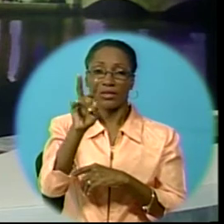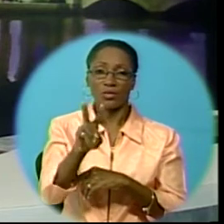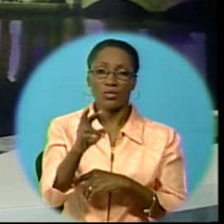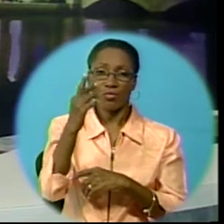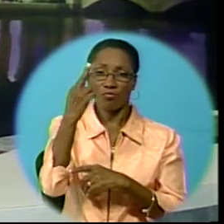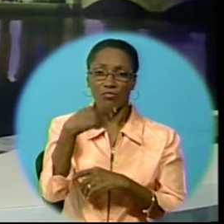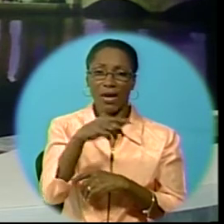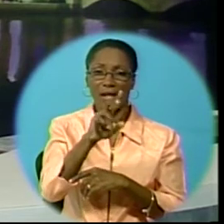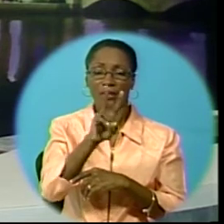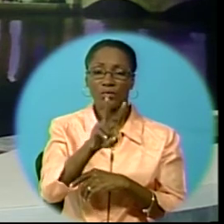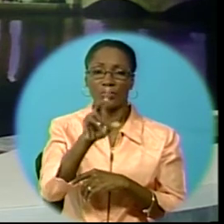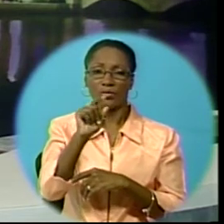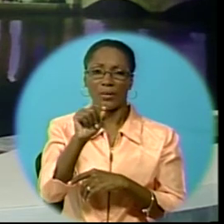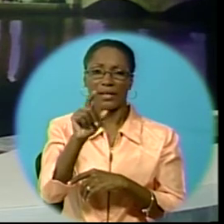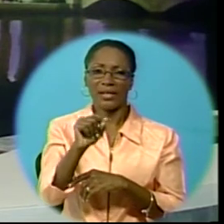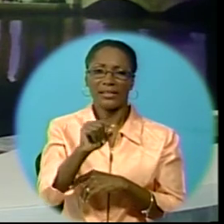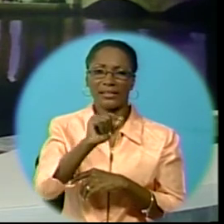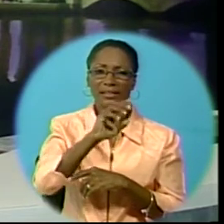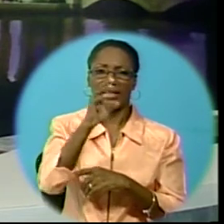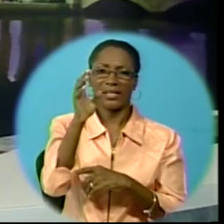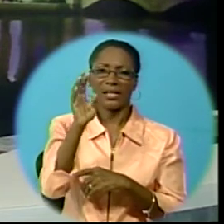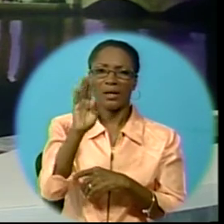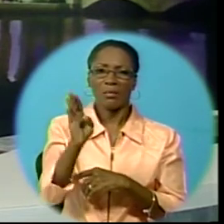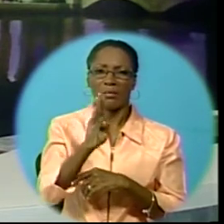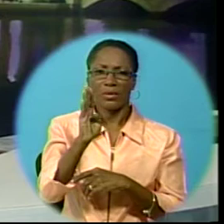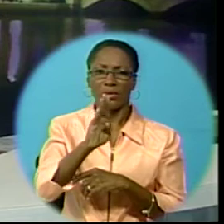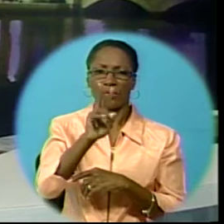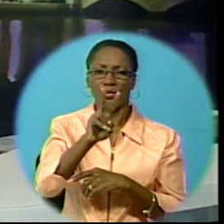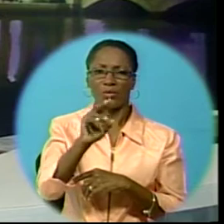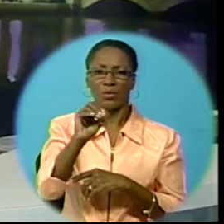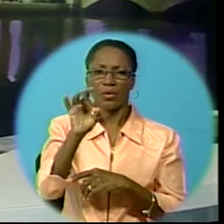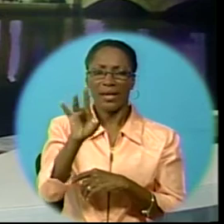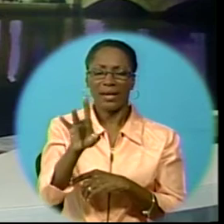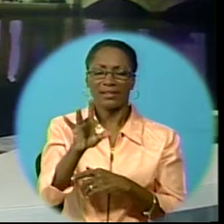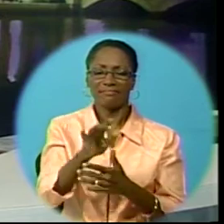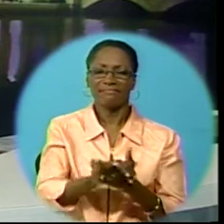while Bluehouse is fourth on 208. Marsha Boyce was at the stadium.